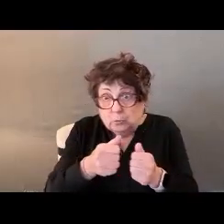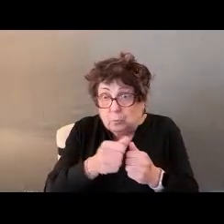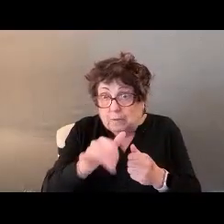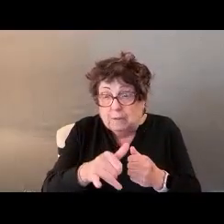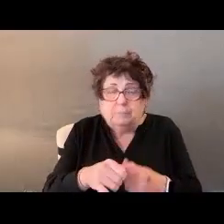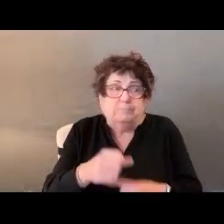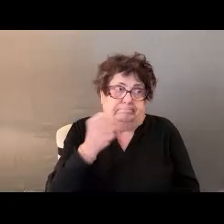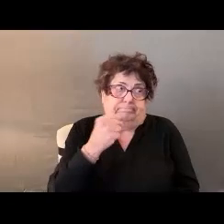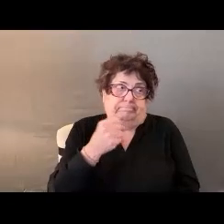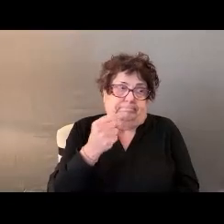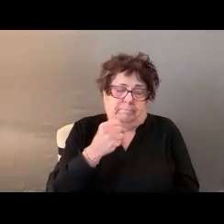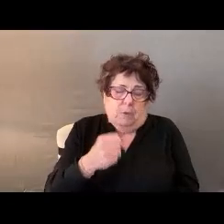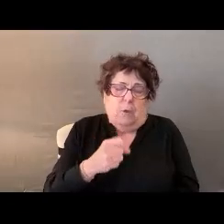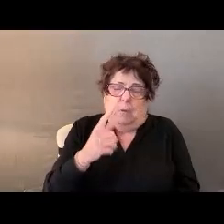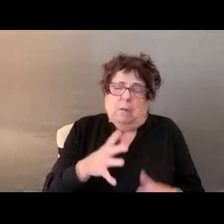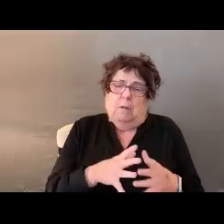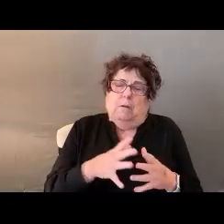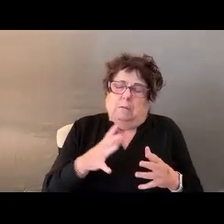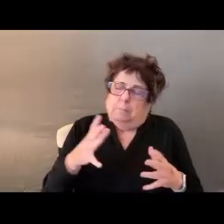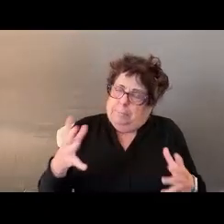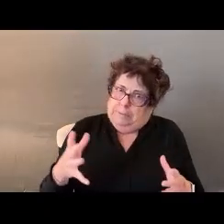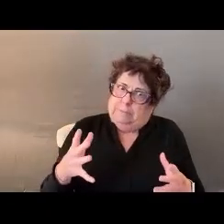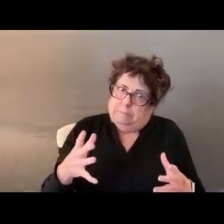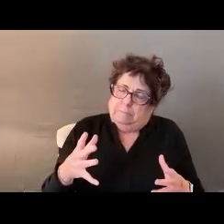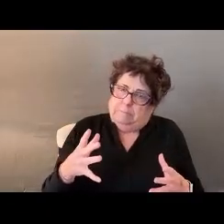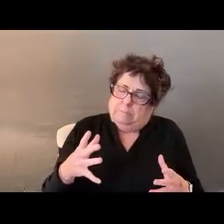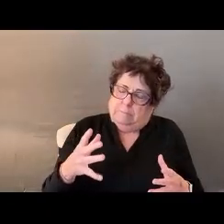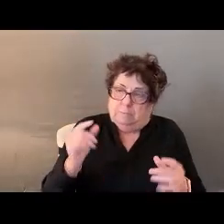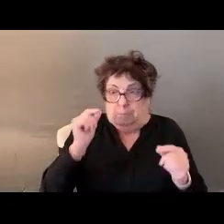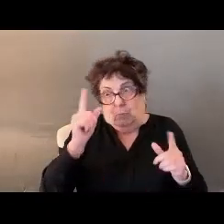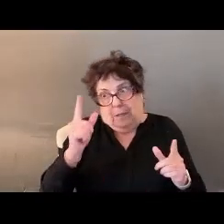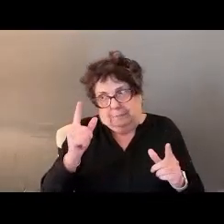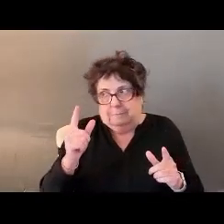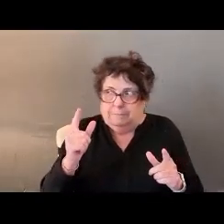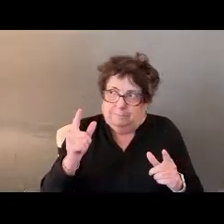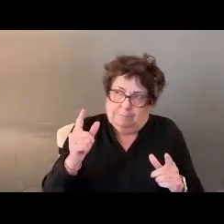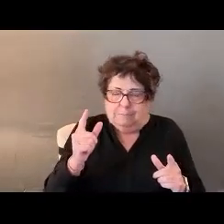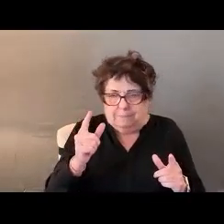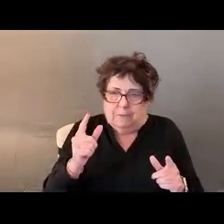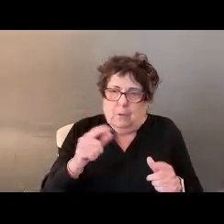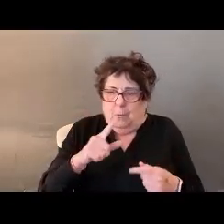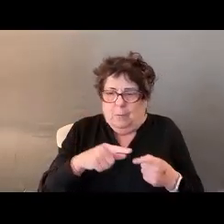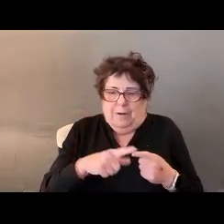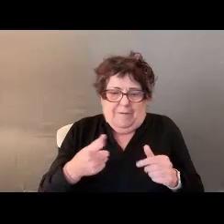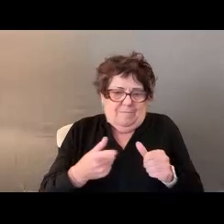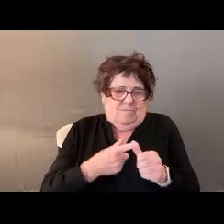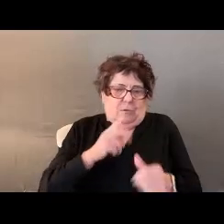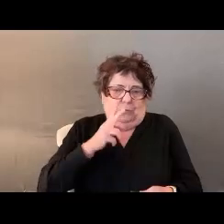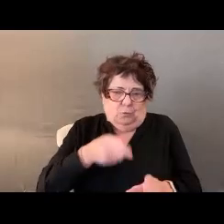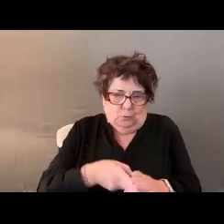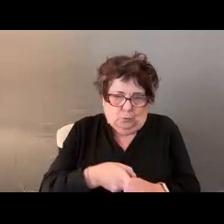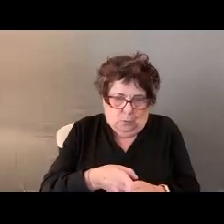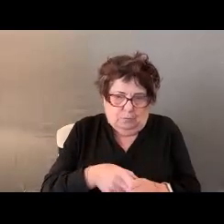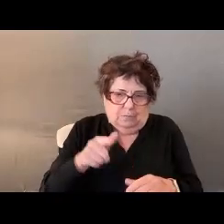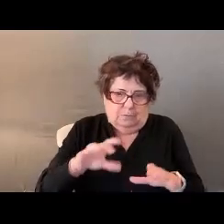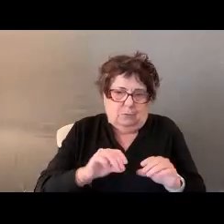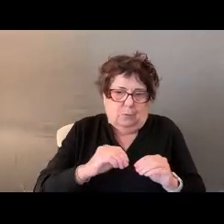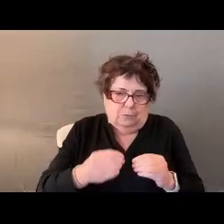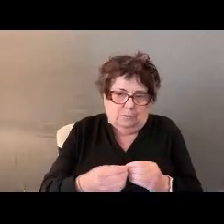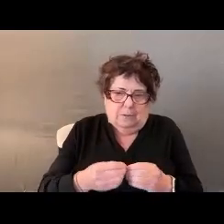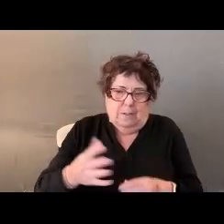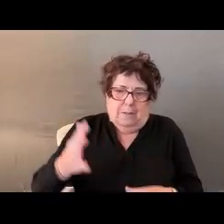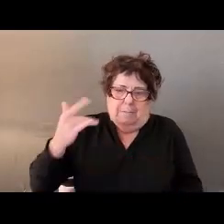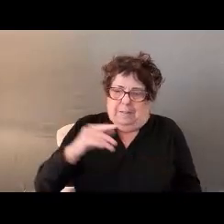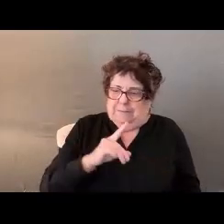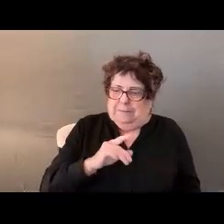Yeah, one of the biggest challenges, or should I say one of the biggest surprises, when I first joined this organization back in December of 2019,